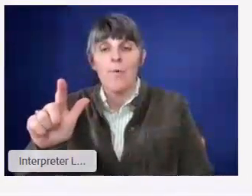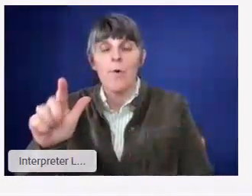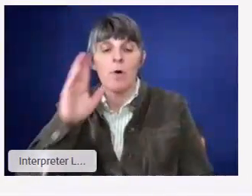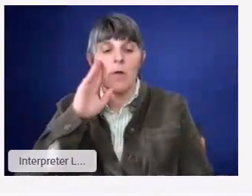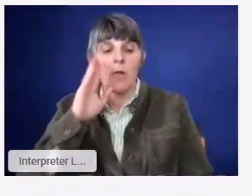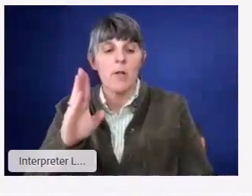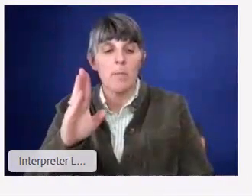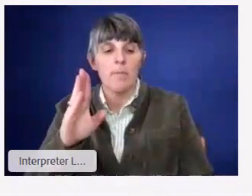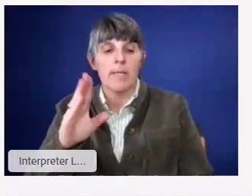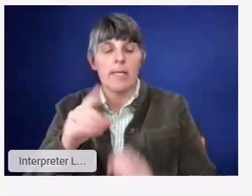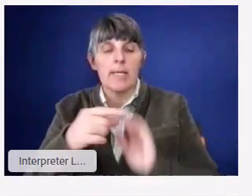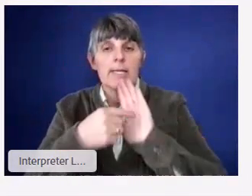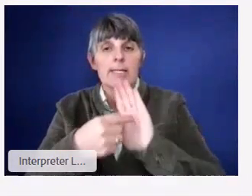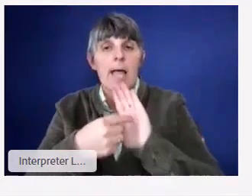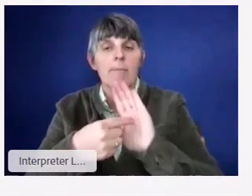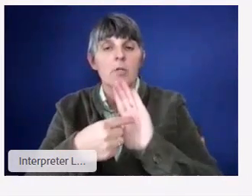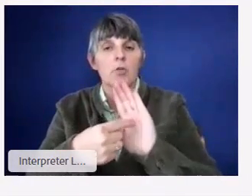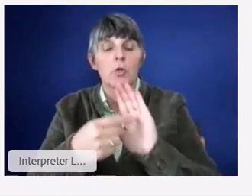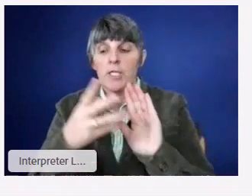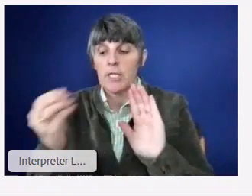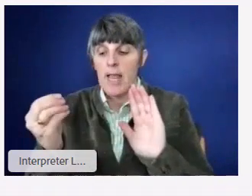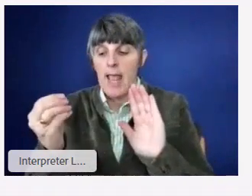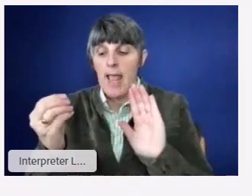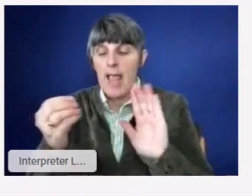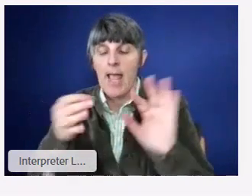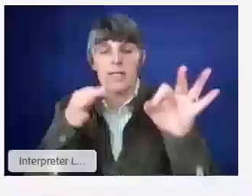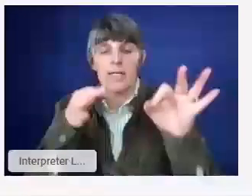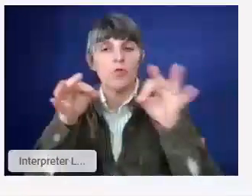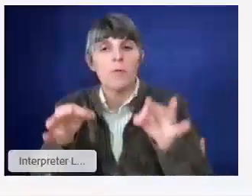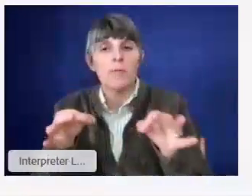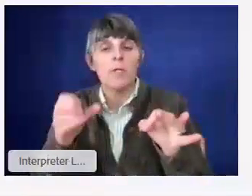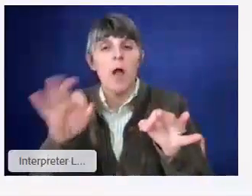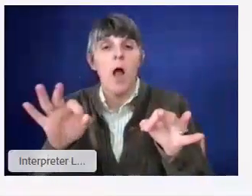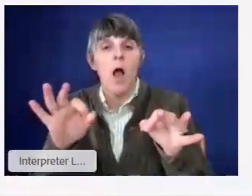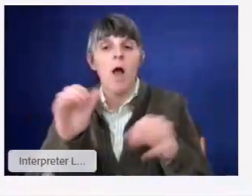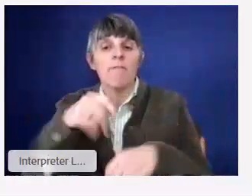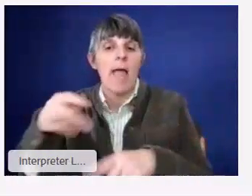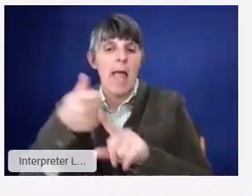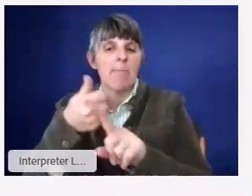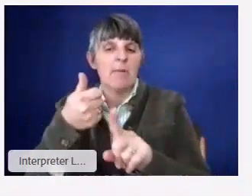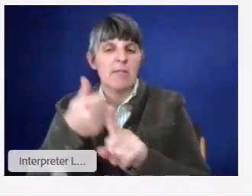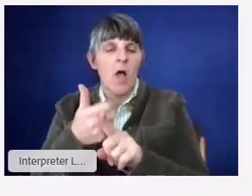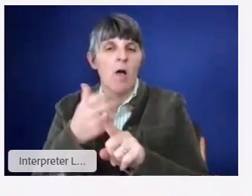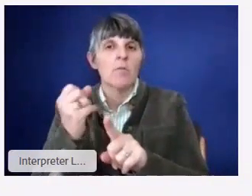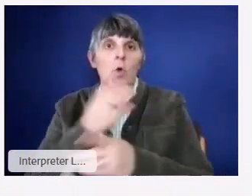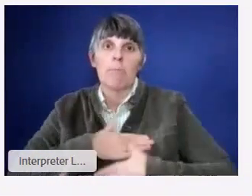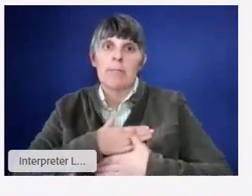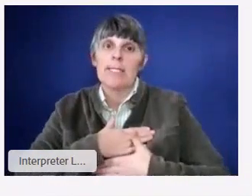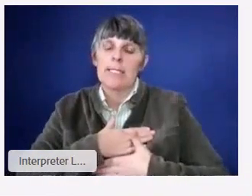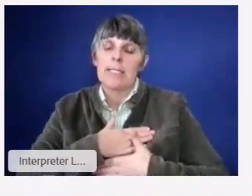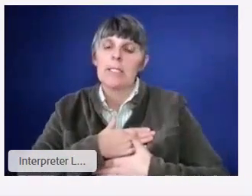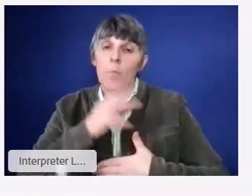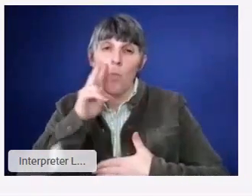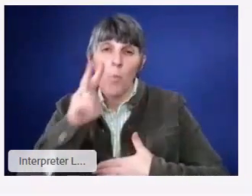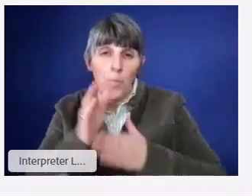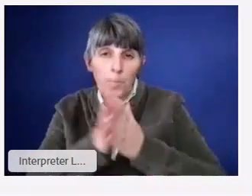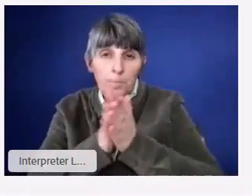a demonstration and a description of the app itself. So please look forward